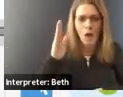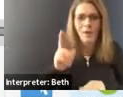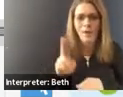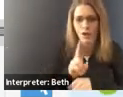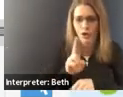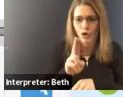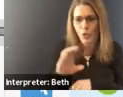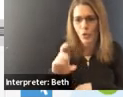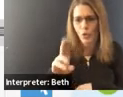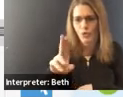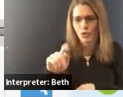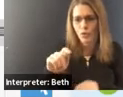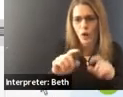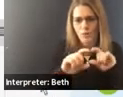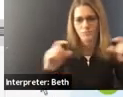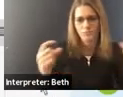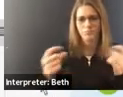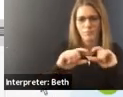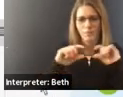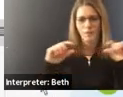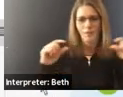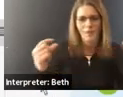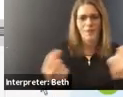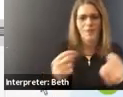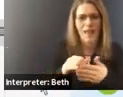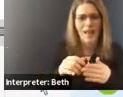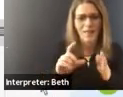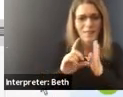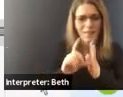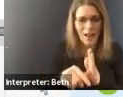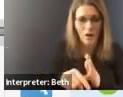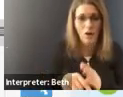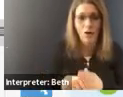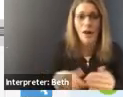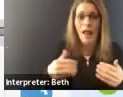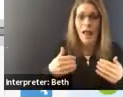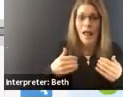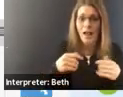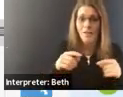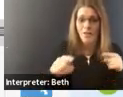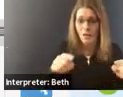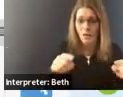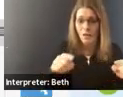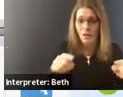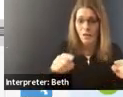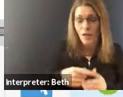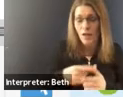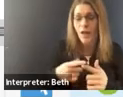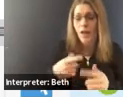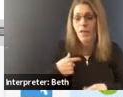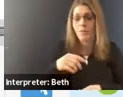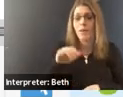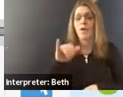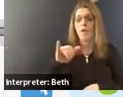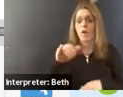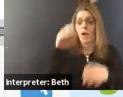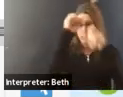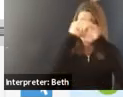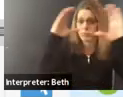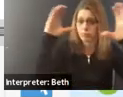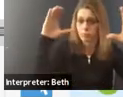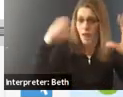that literally having those two there opened my eyes to what I could do here and how I could leverage my